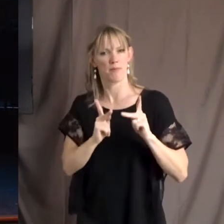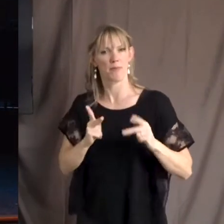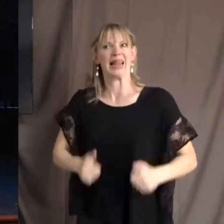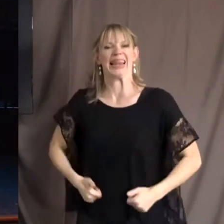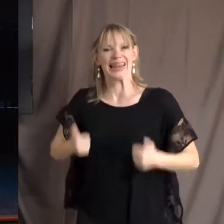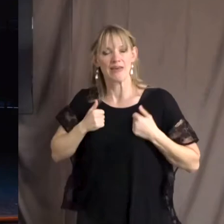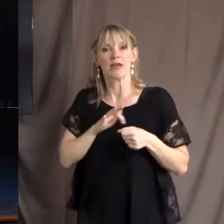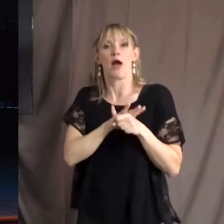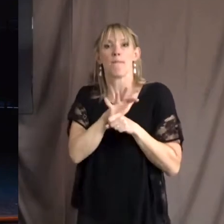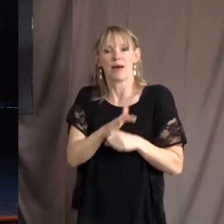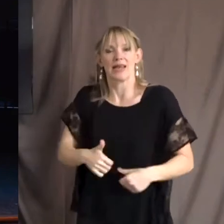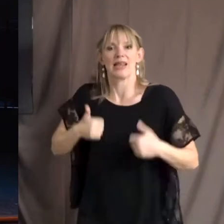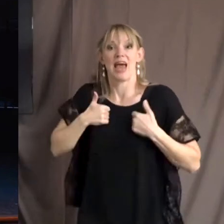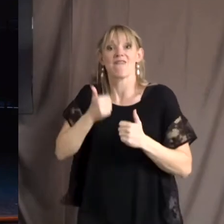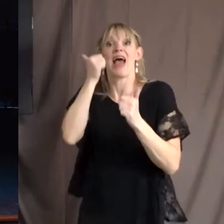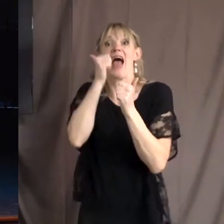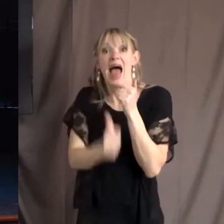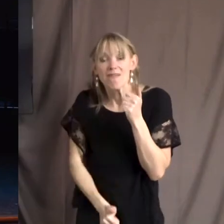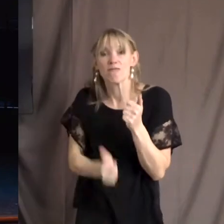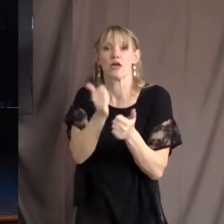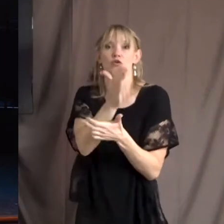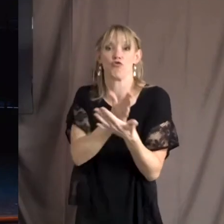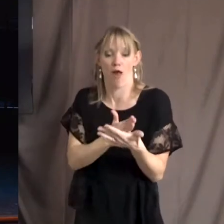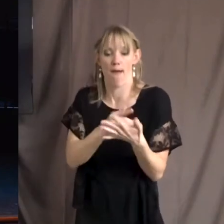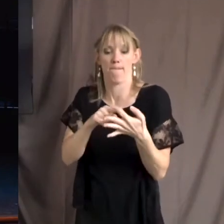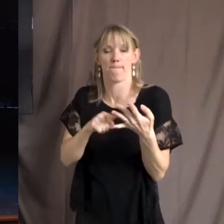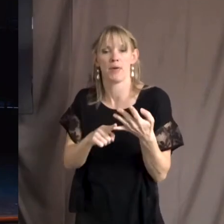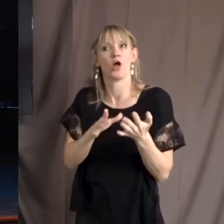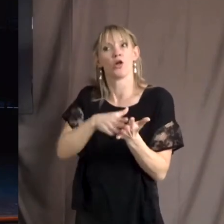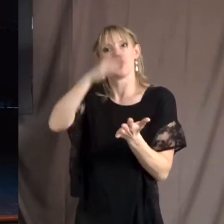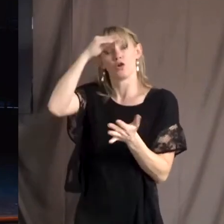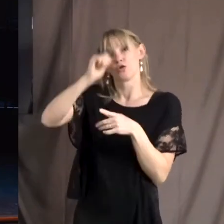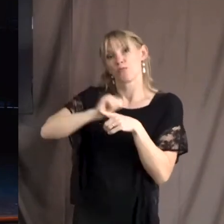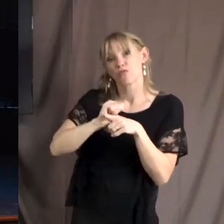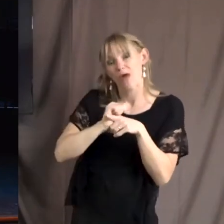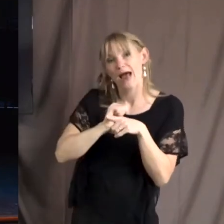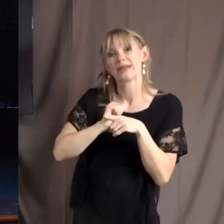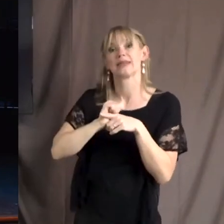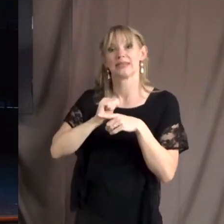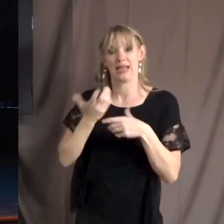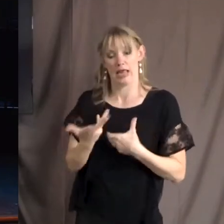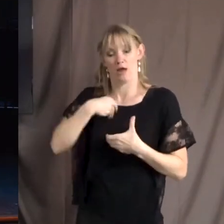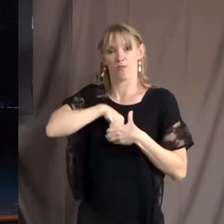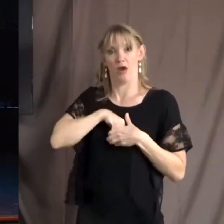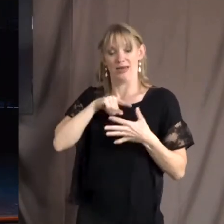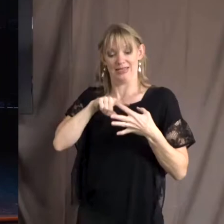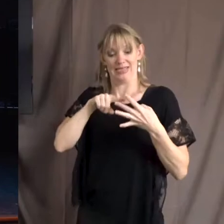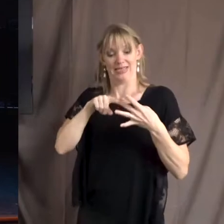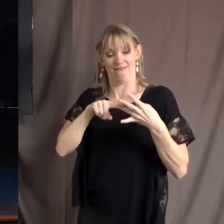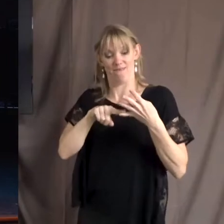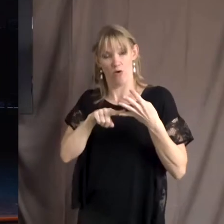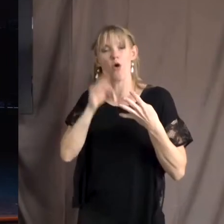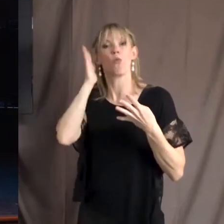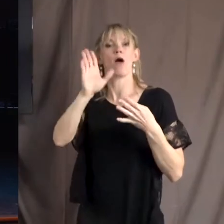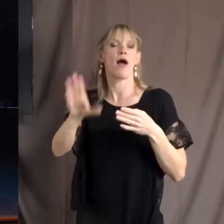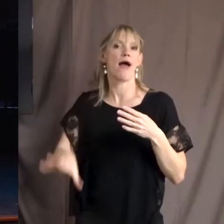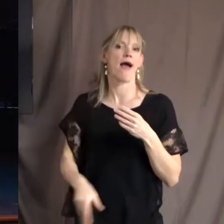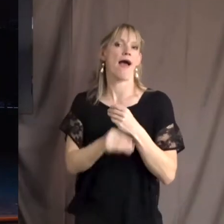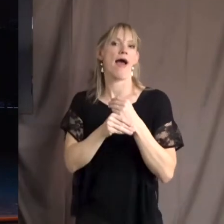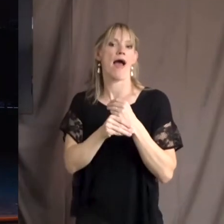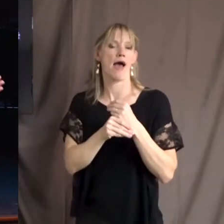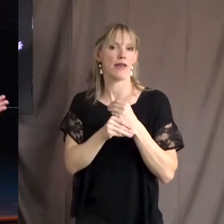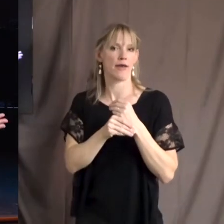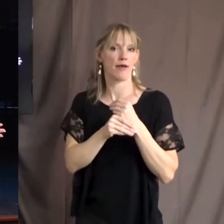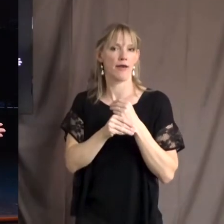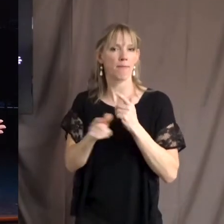in every realm, and that learning to practice and embrace these 4 pillars will contribute to a greater experience